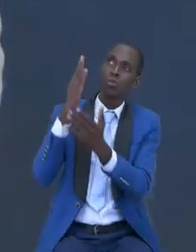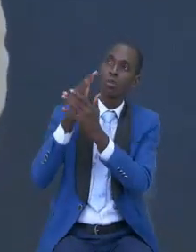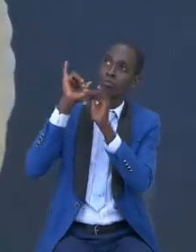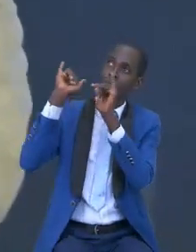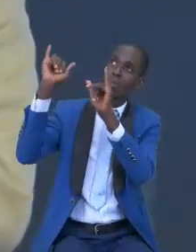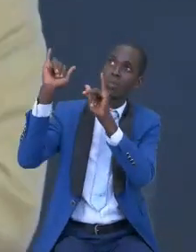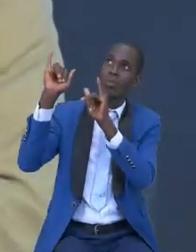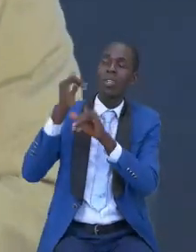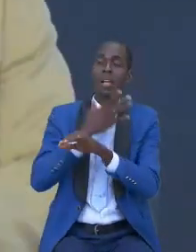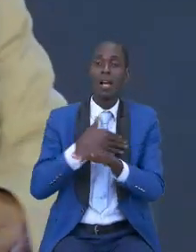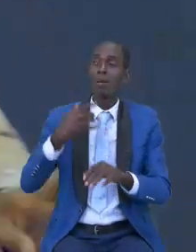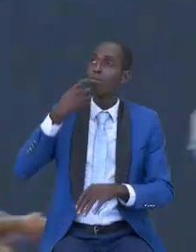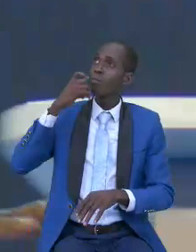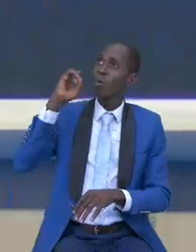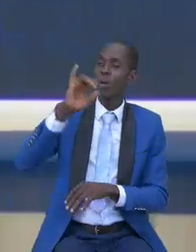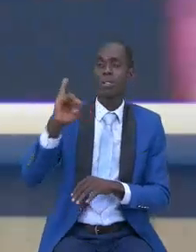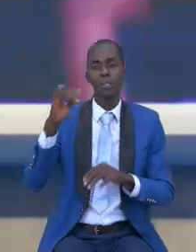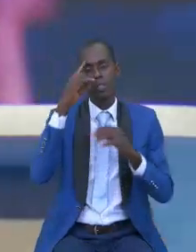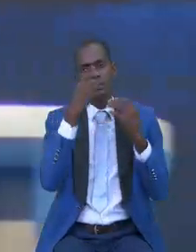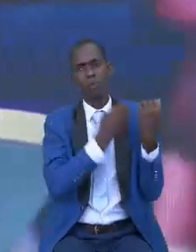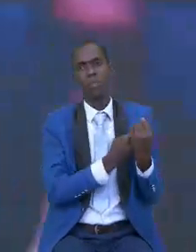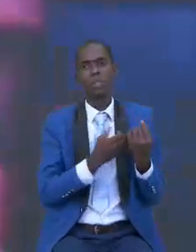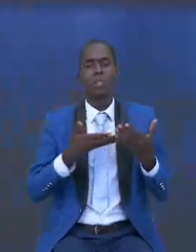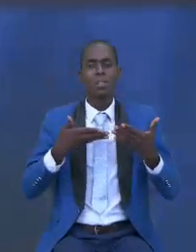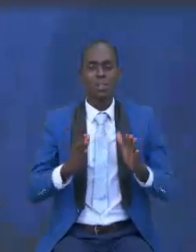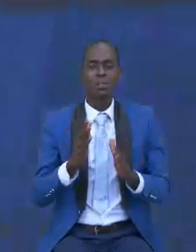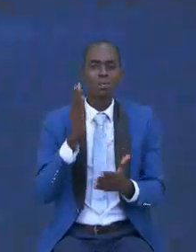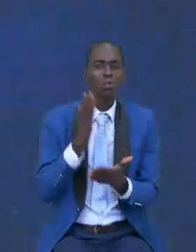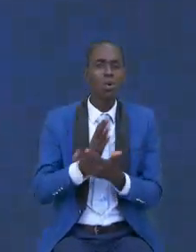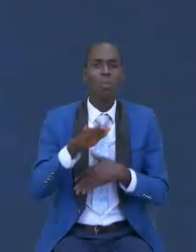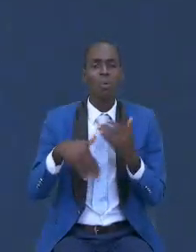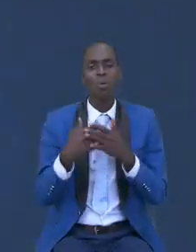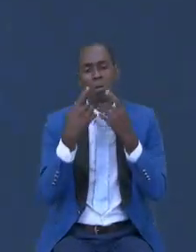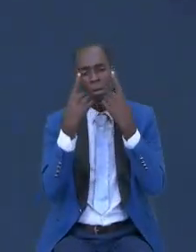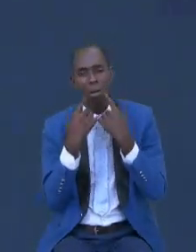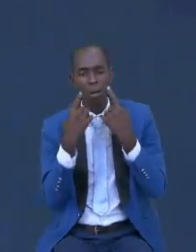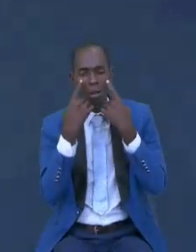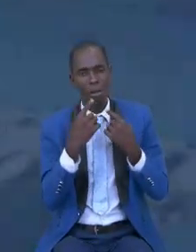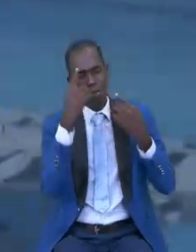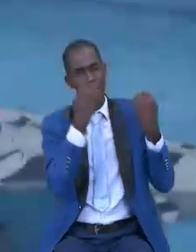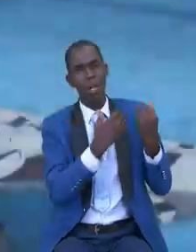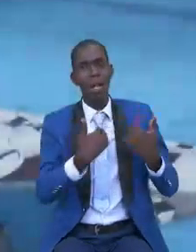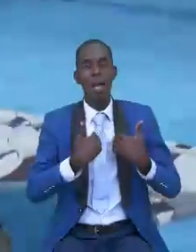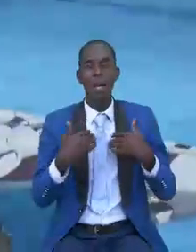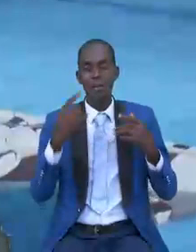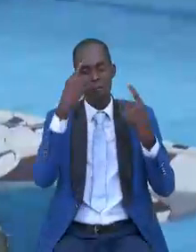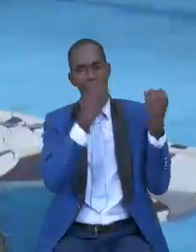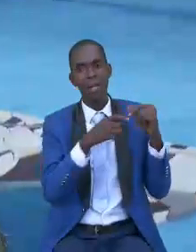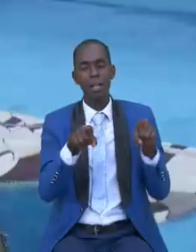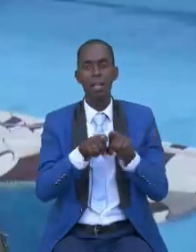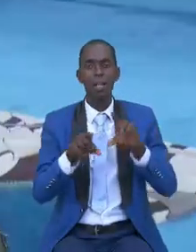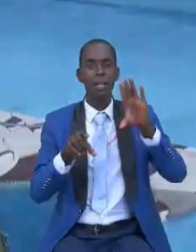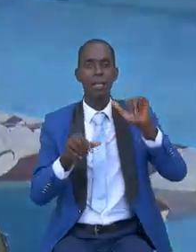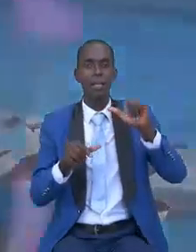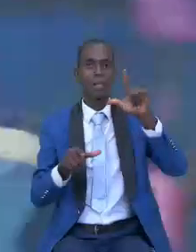stood there commanding faith. Let's stop all the crying faith and have Caleb faith. I